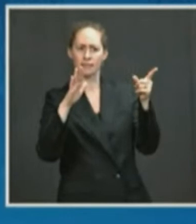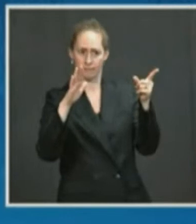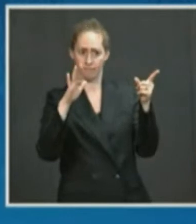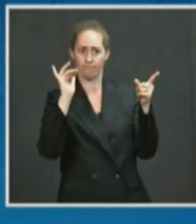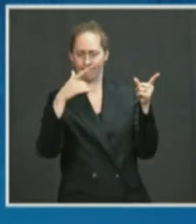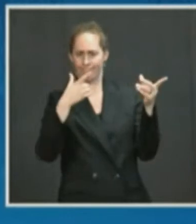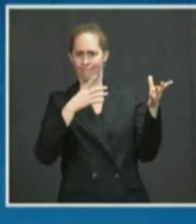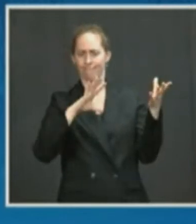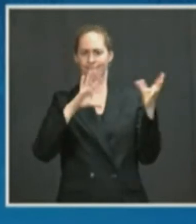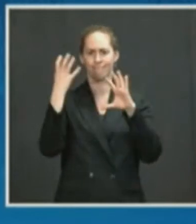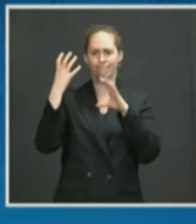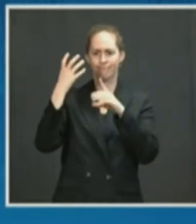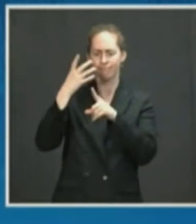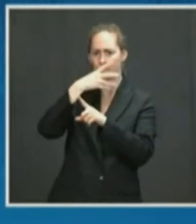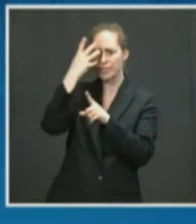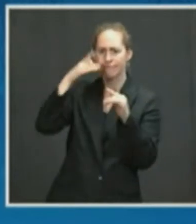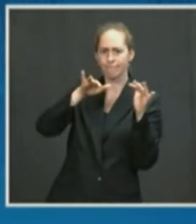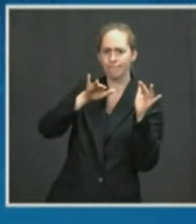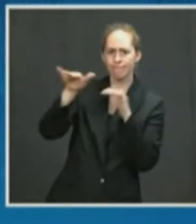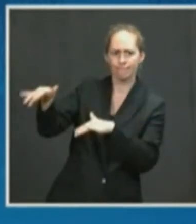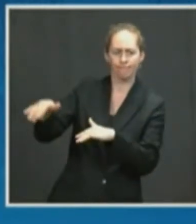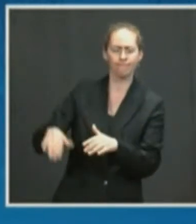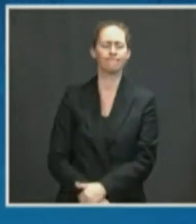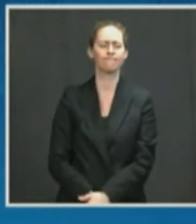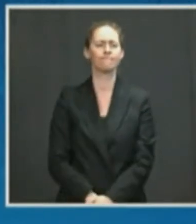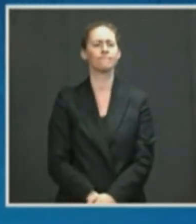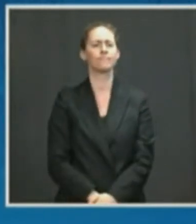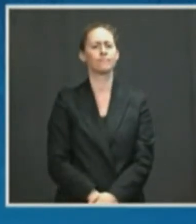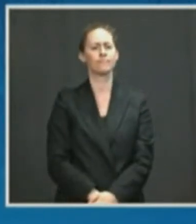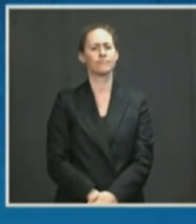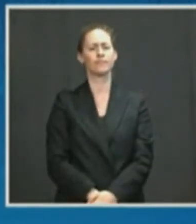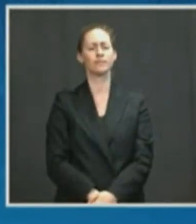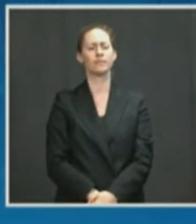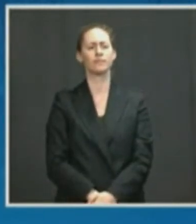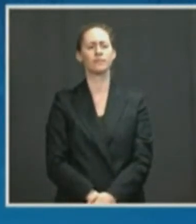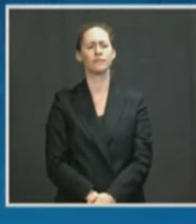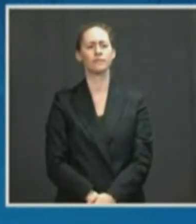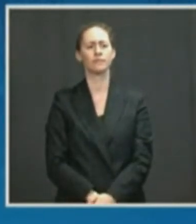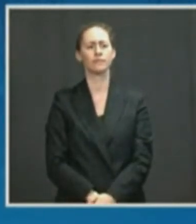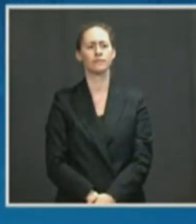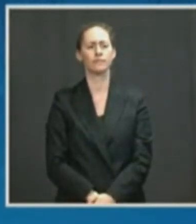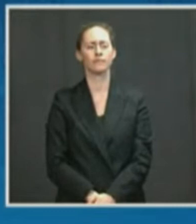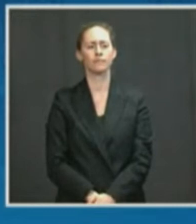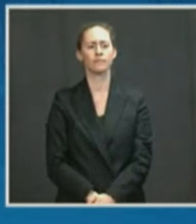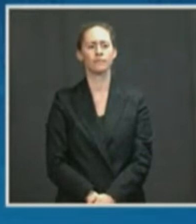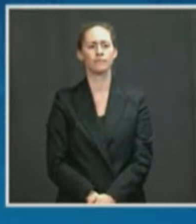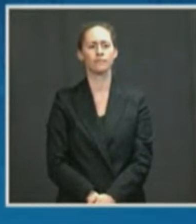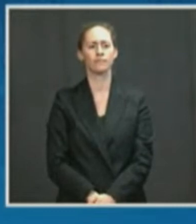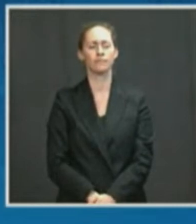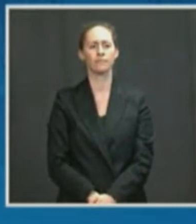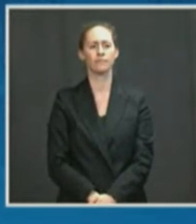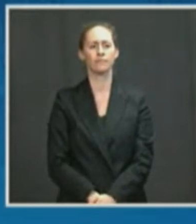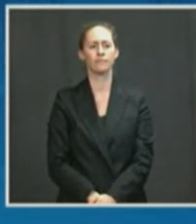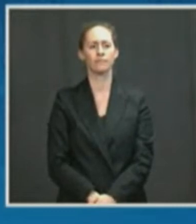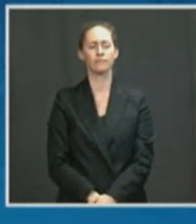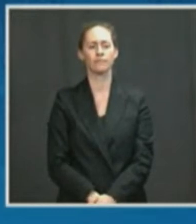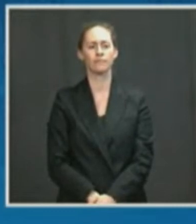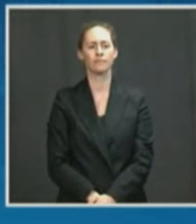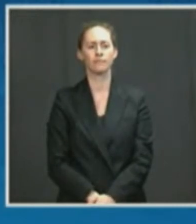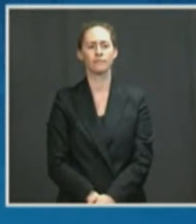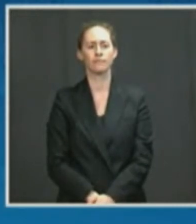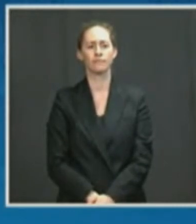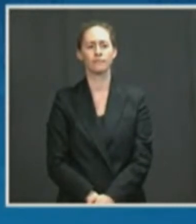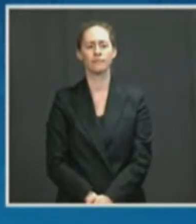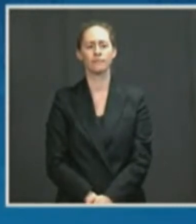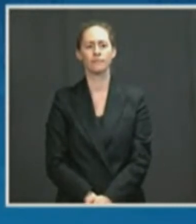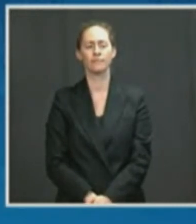and objections to and resistance to anti-corruption reformers in the nation, has he given you any commitments that he will